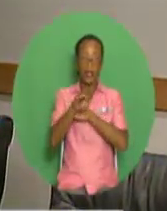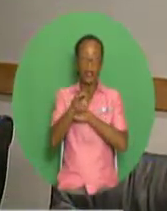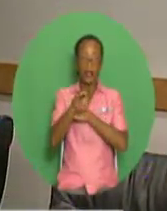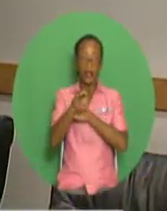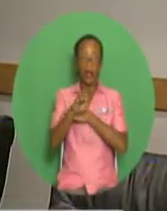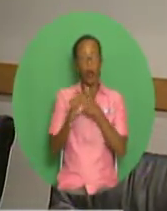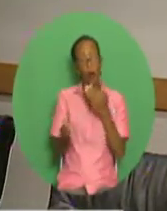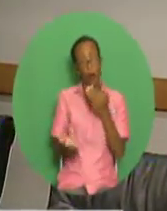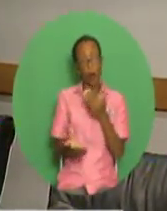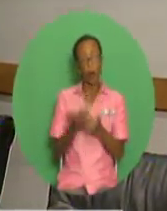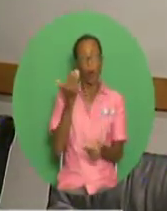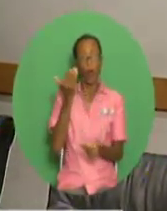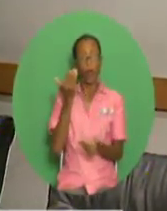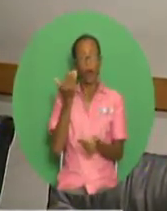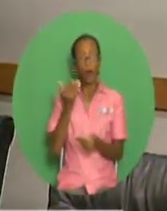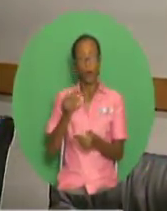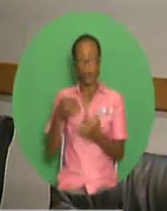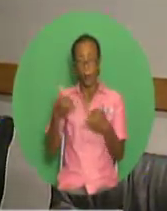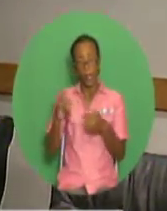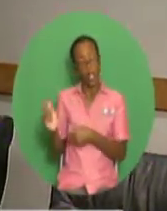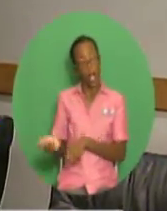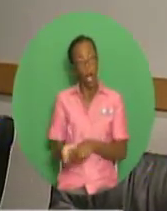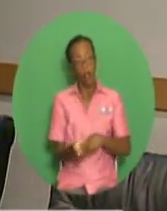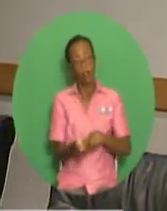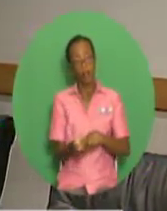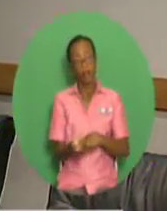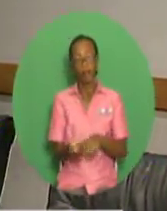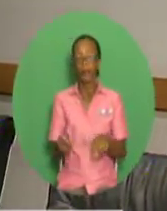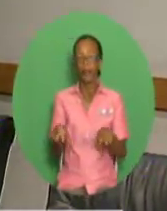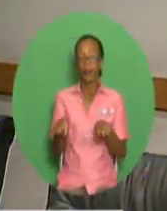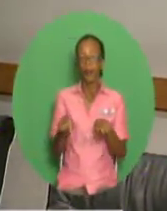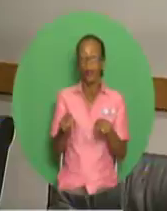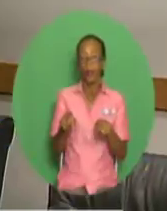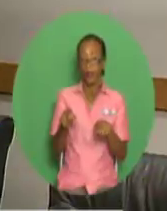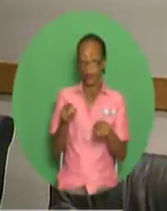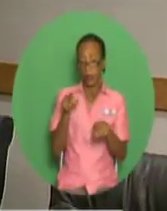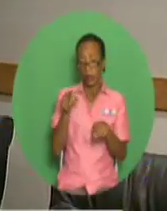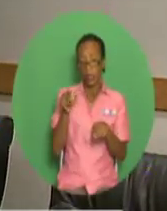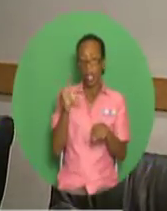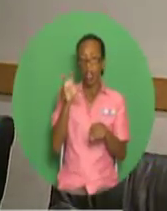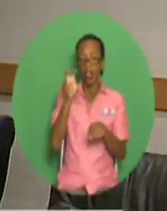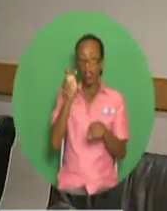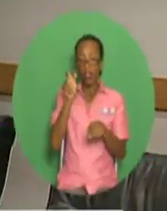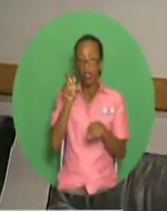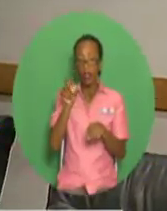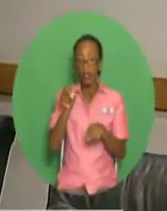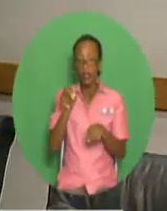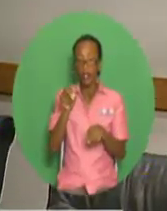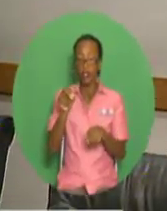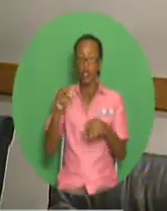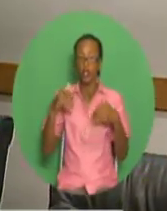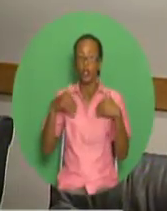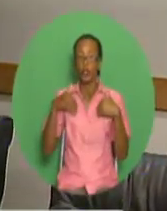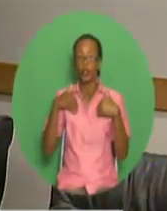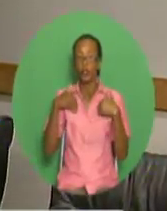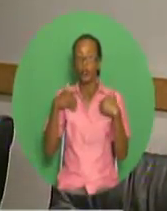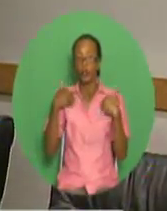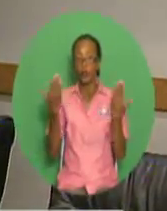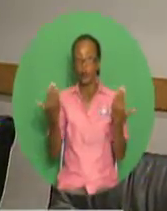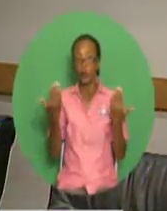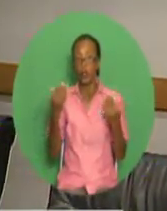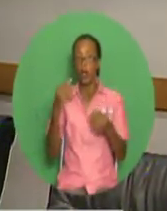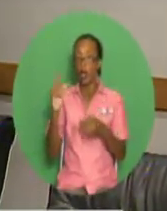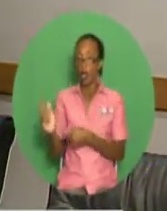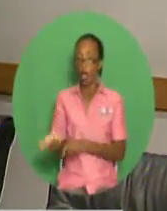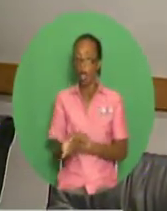of doing that. Golf has been doing fantastic. In fact, they hosted the 30th Youth Junior Golf Tournament here this year. We had almost 20